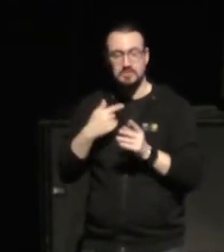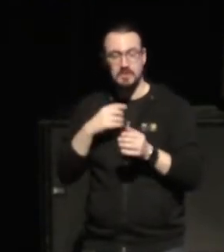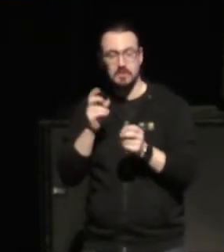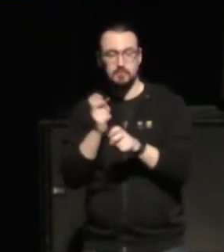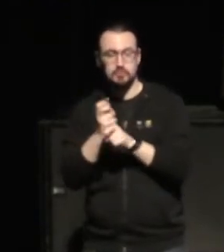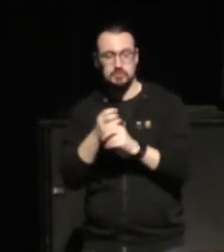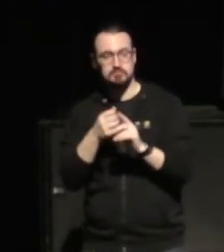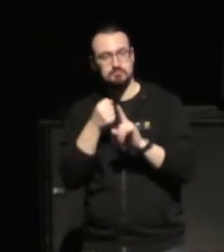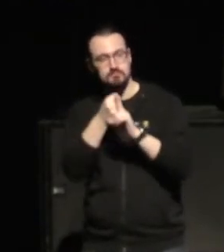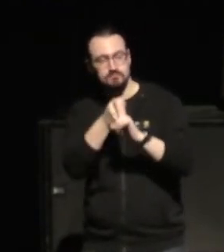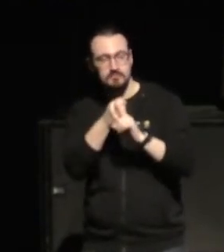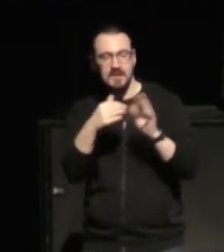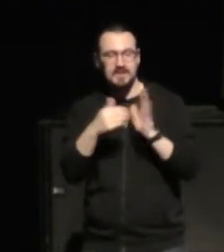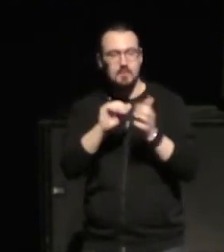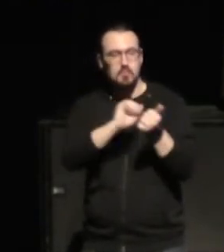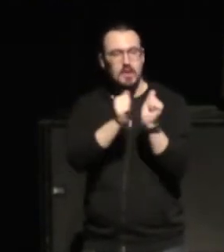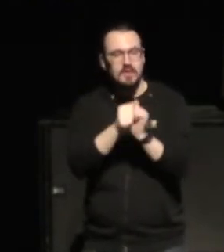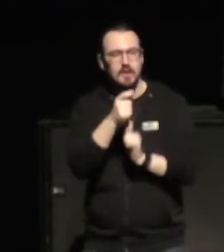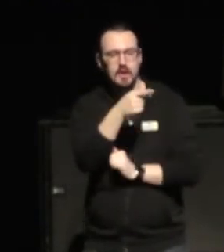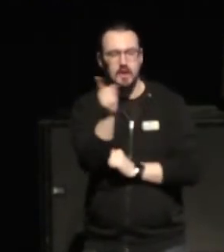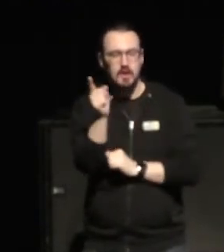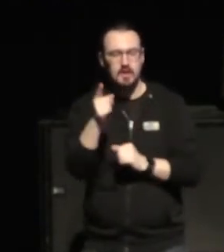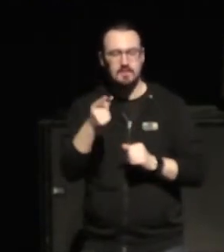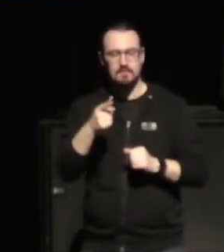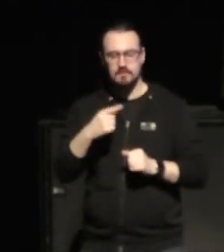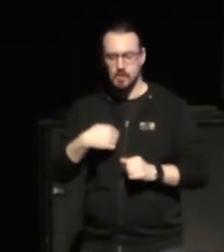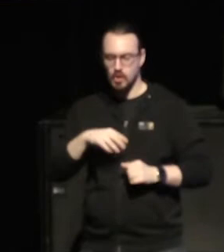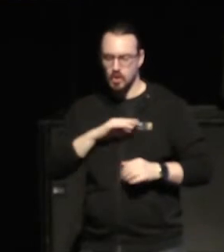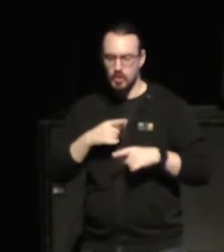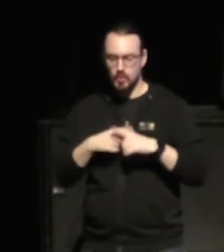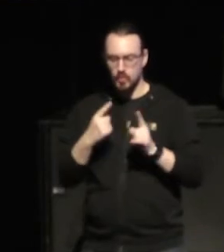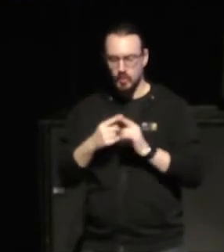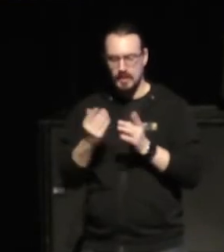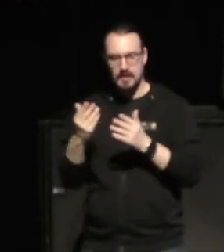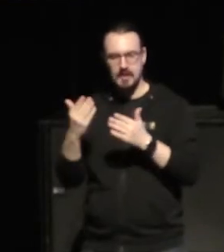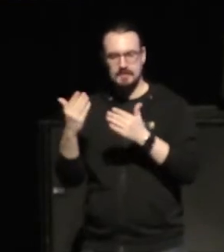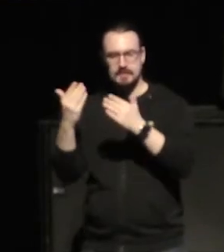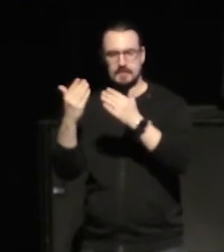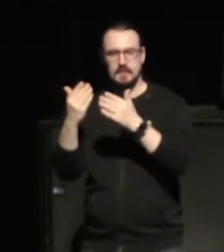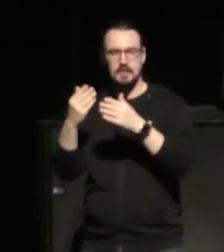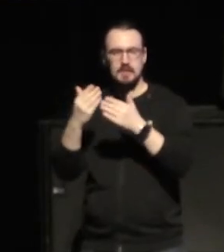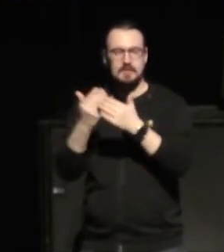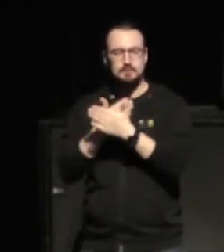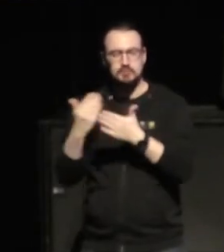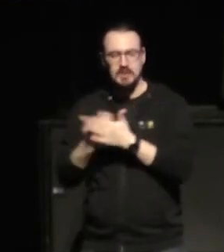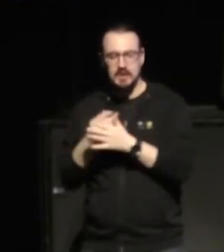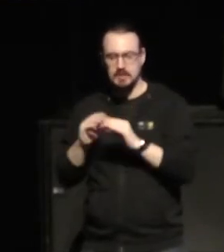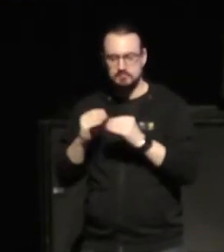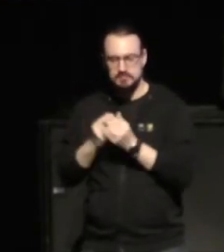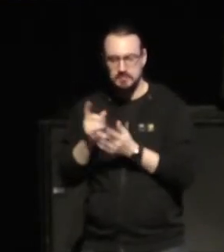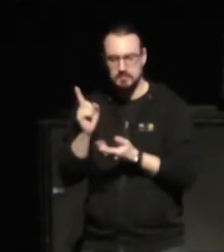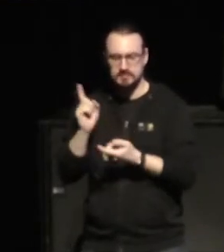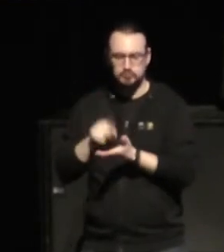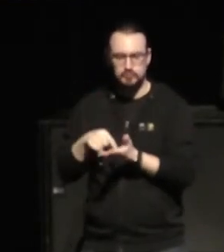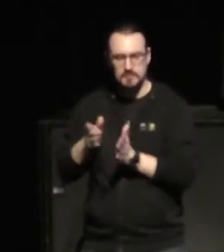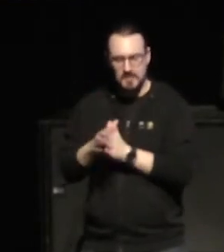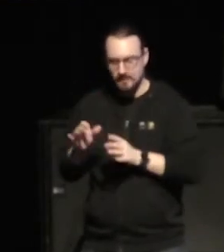way, advocating. We are part of platforms like National Platform of Seed, and we are